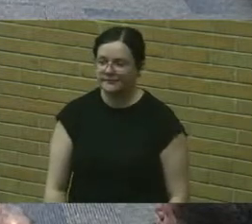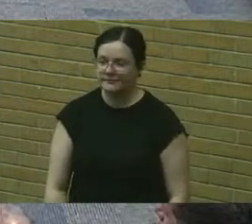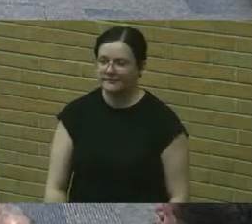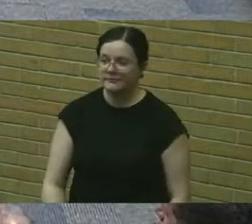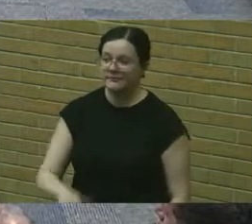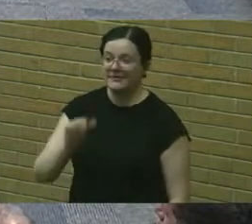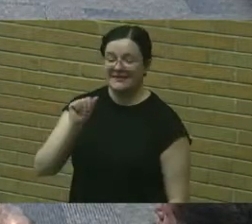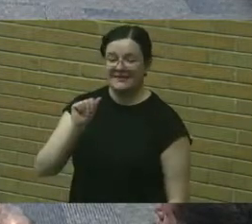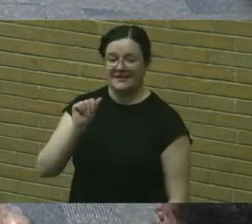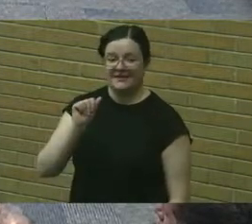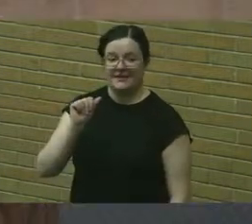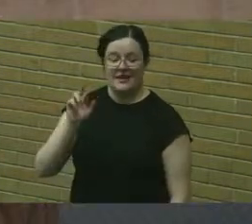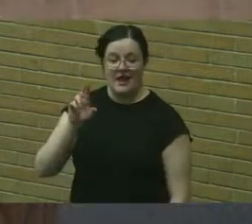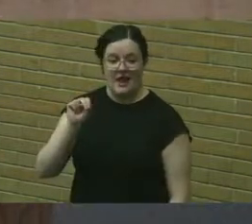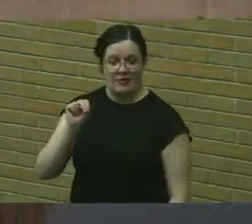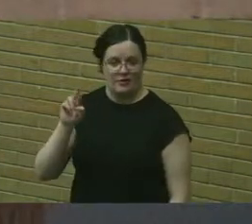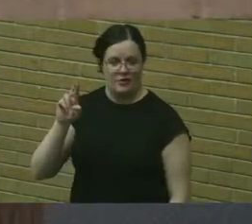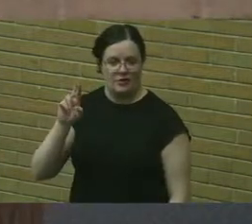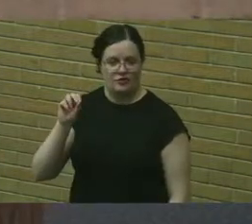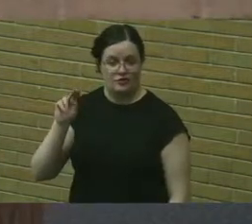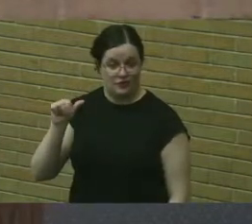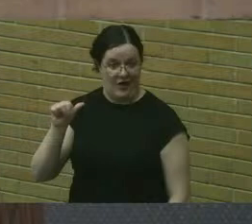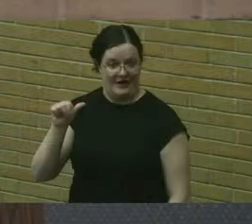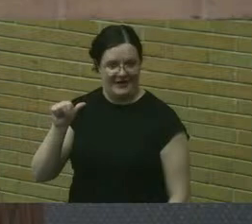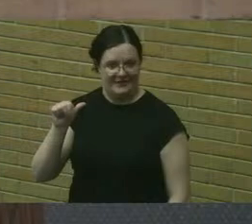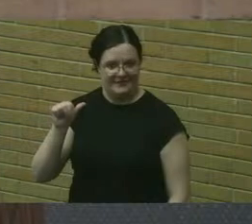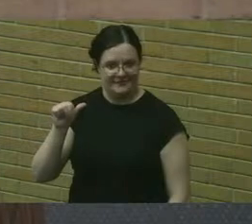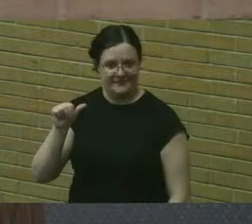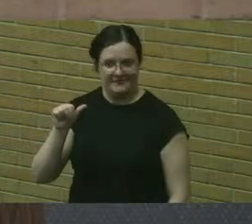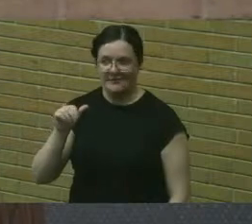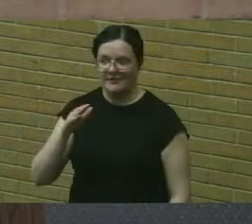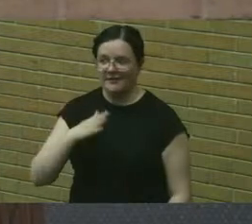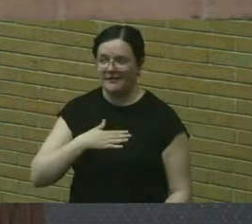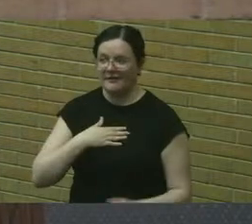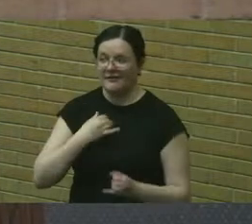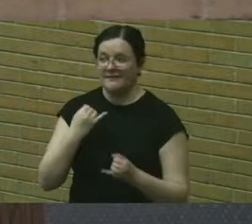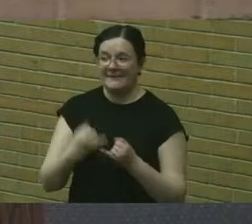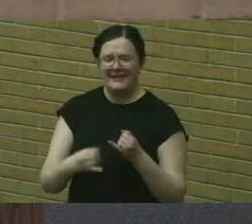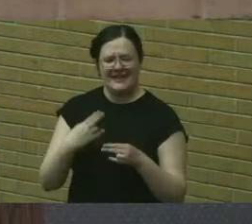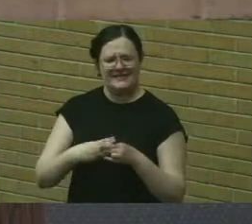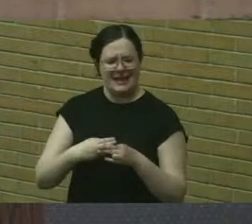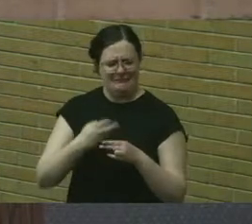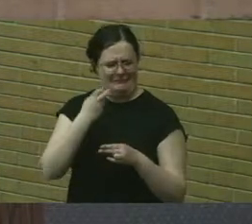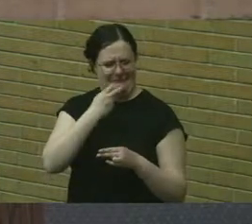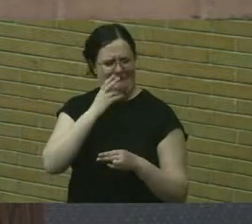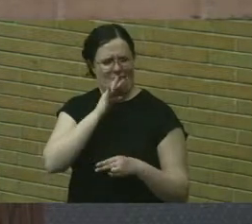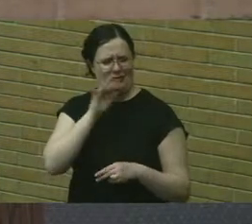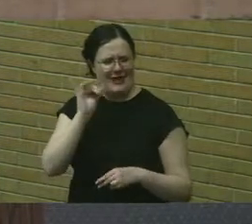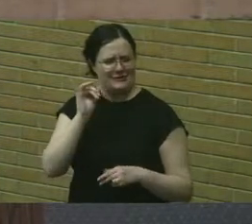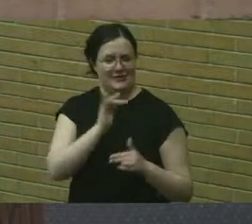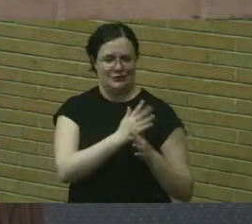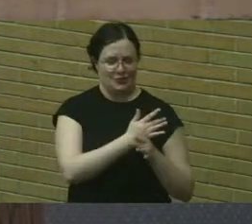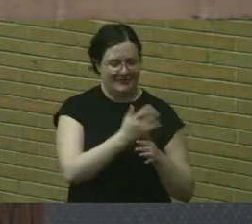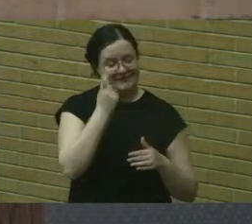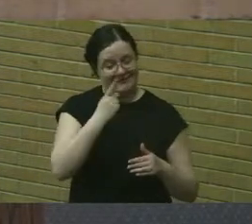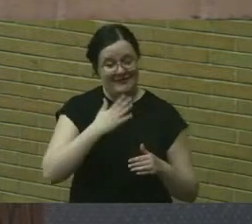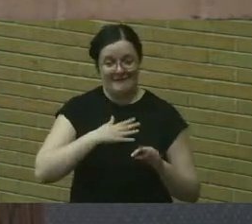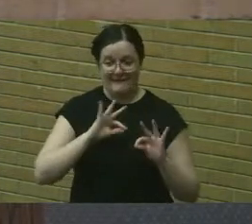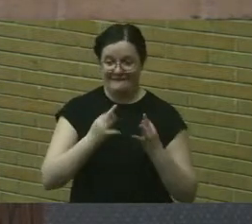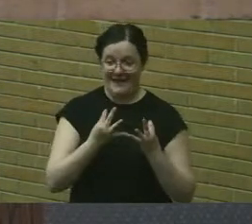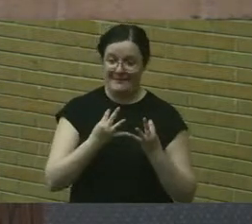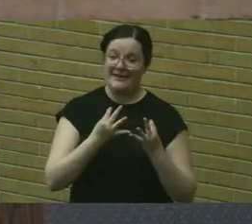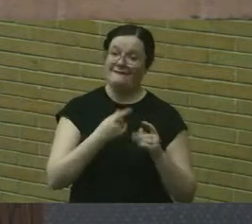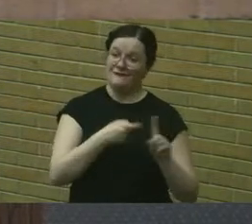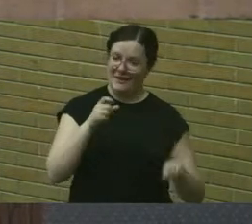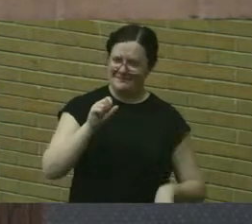Aaron Reina. My last name is actually pronounced as if I was German, but my family is Sicilian, and it's a Spanish last